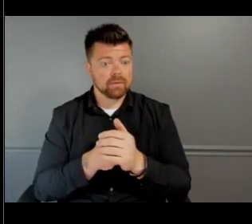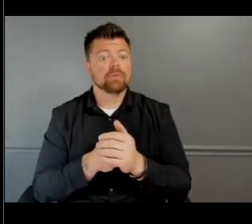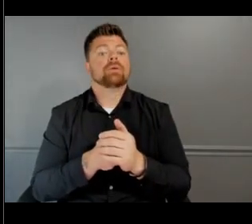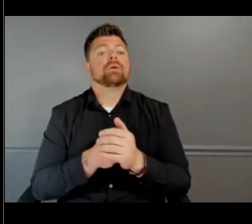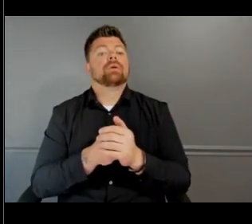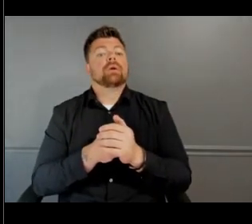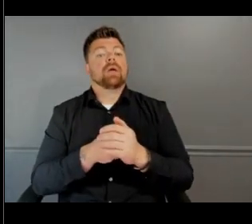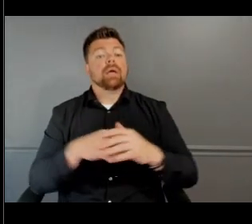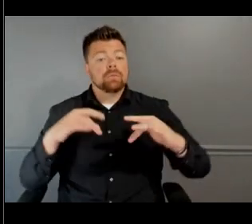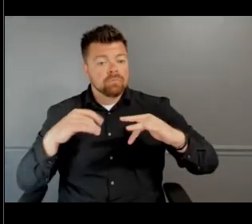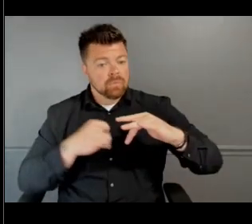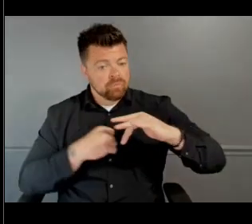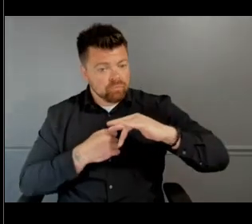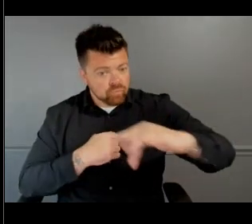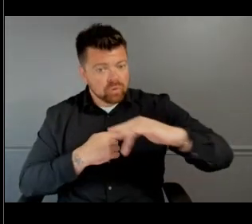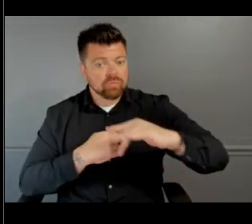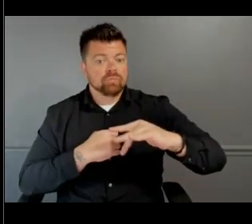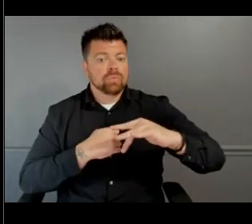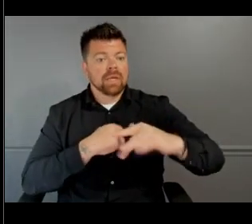the fixture.